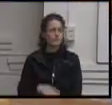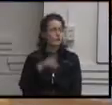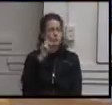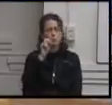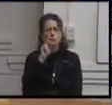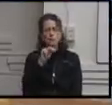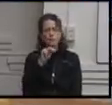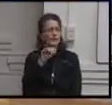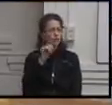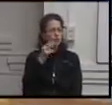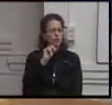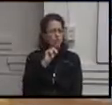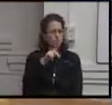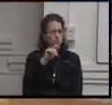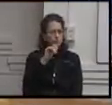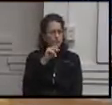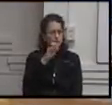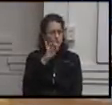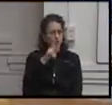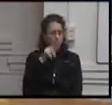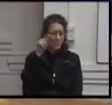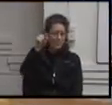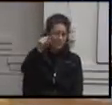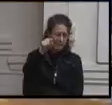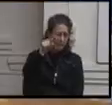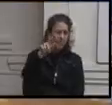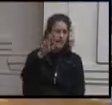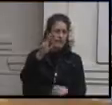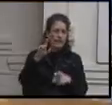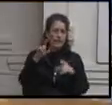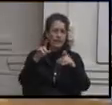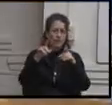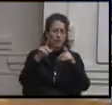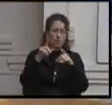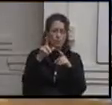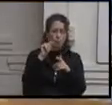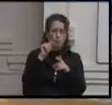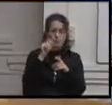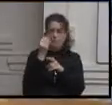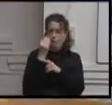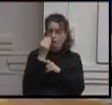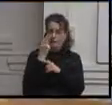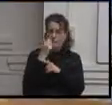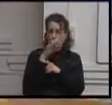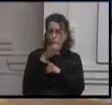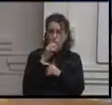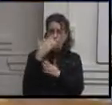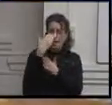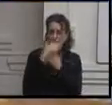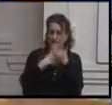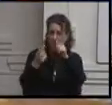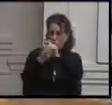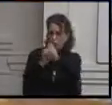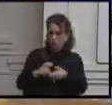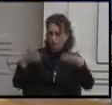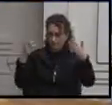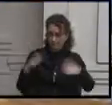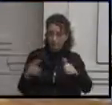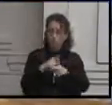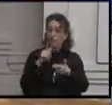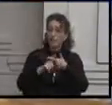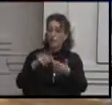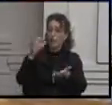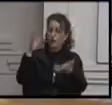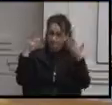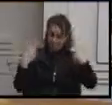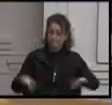John or Patrick, this is the final act with respect to the 2014 grand list? Yes. Okay. Yes.